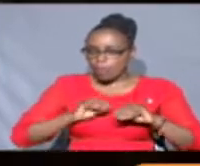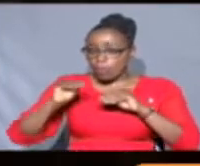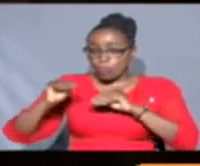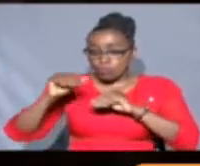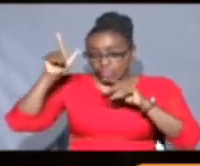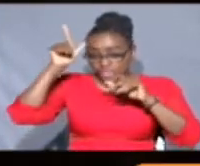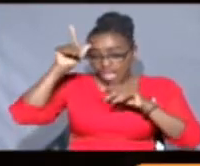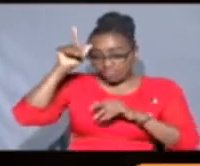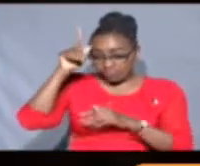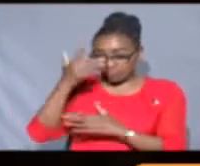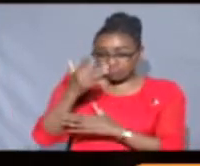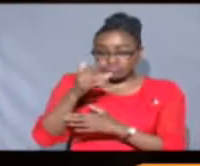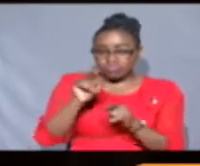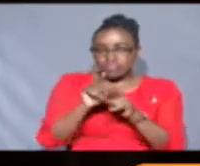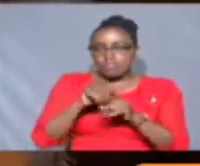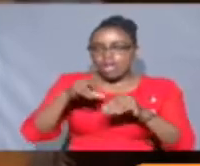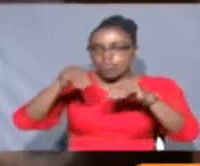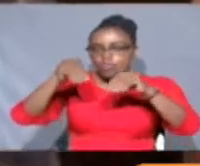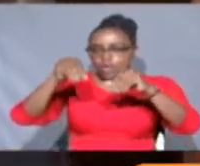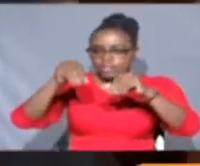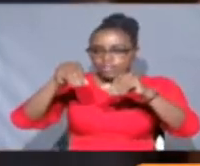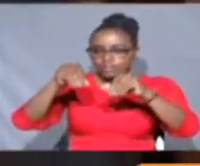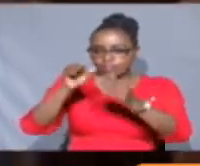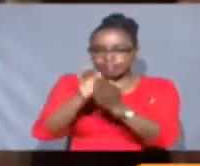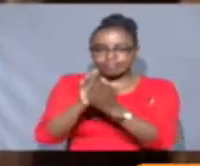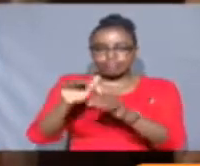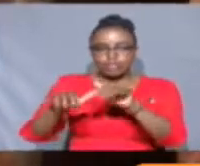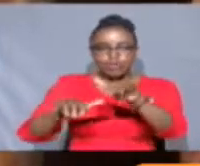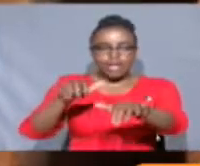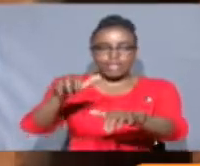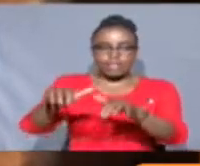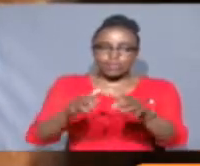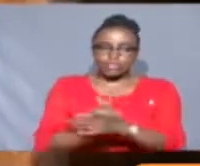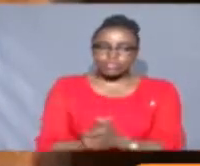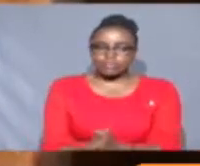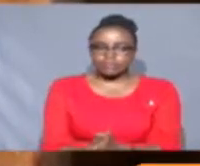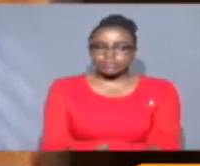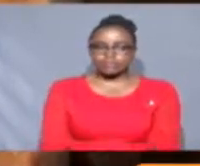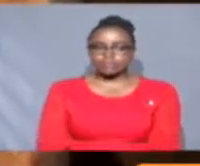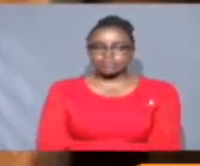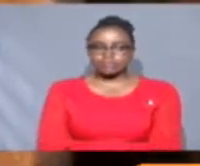communities in the country about quality livestock. Dennis Otieno, Citizen TV.